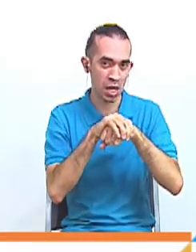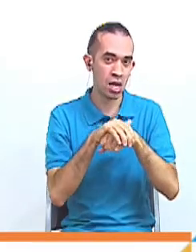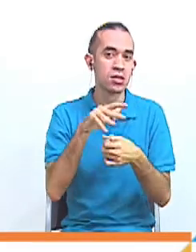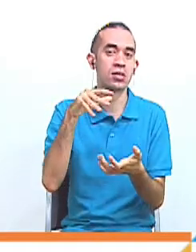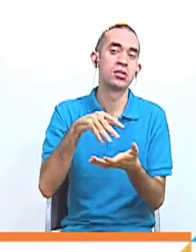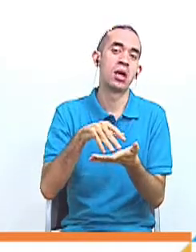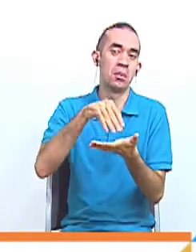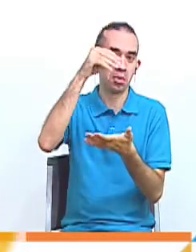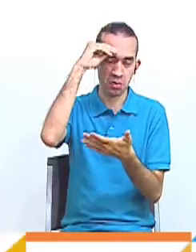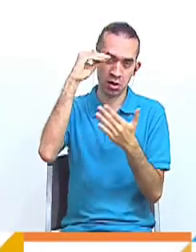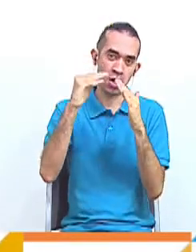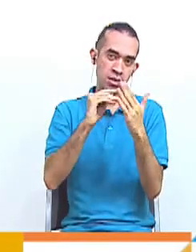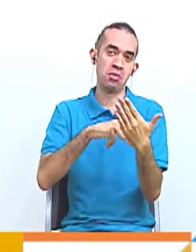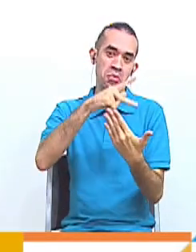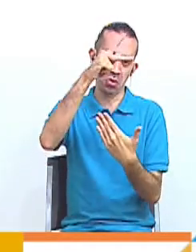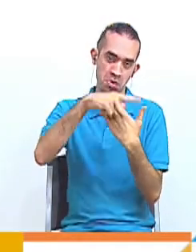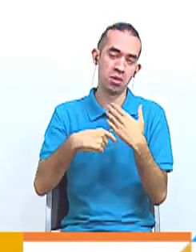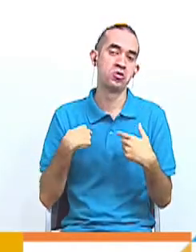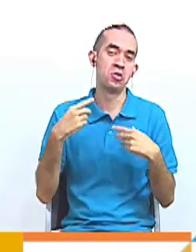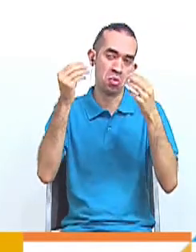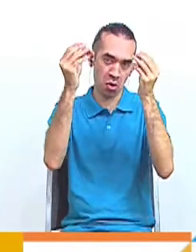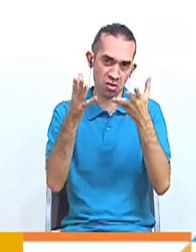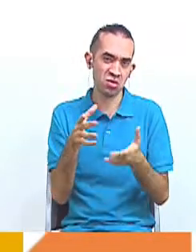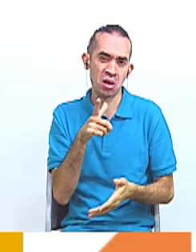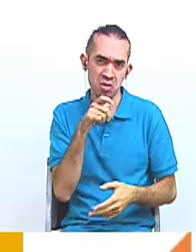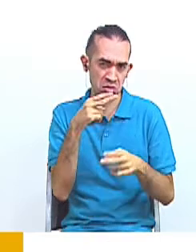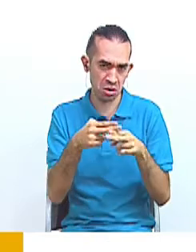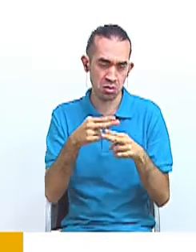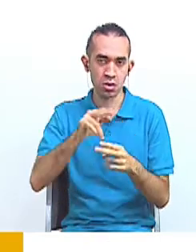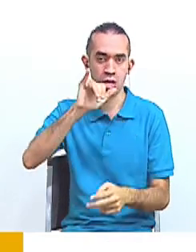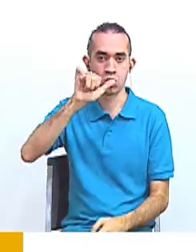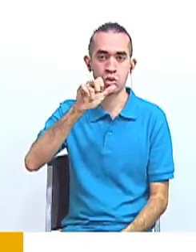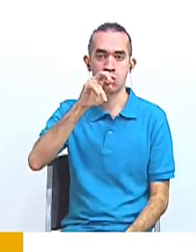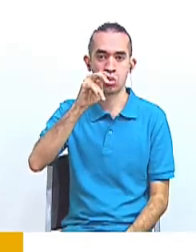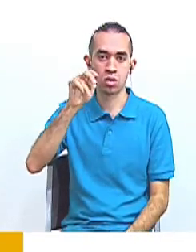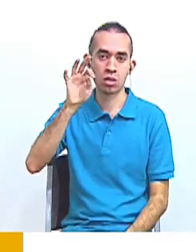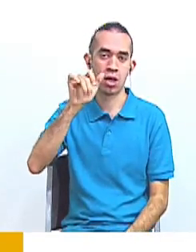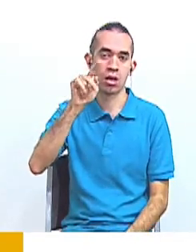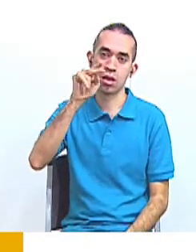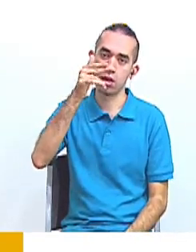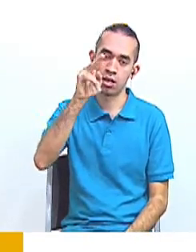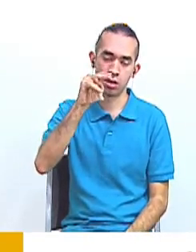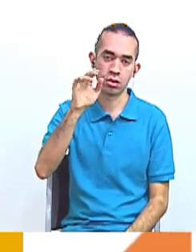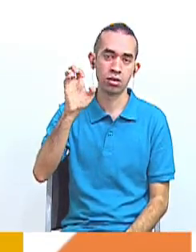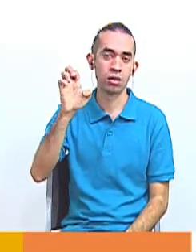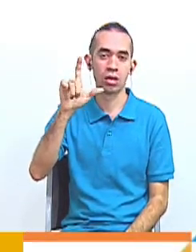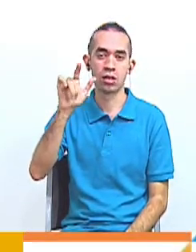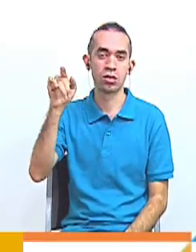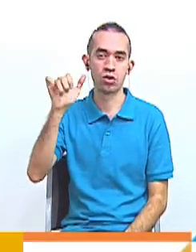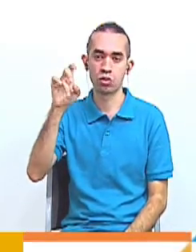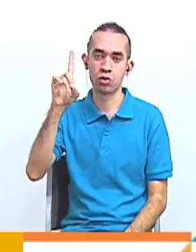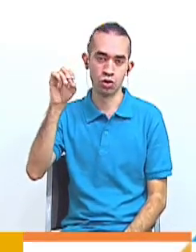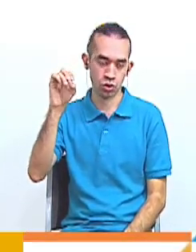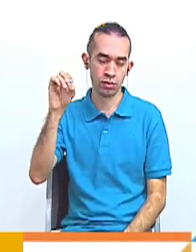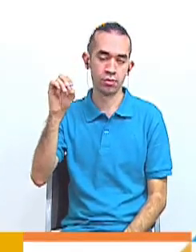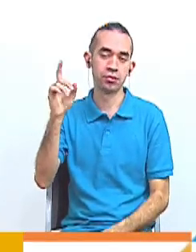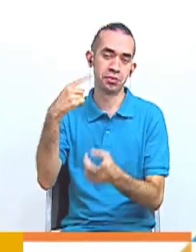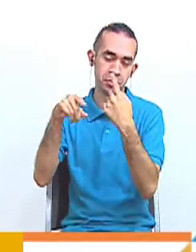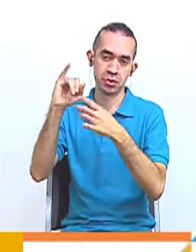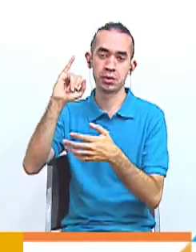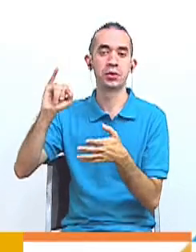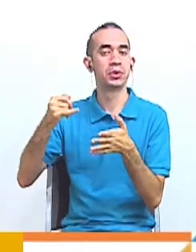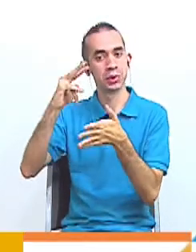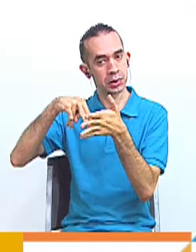am teacher Jonathan Elizondo and I am going to be with you today learning about the language, having fun, but